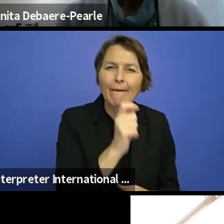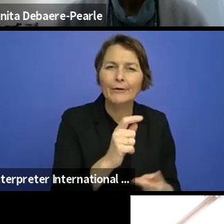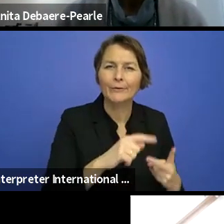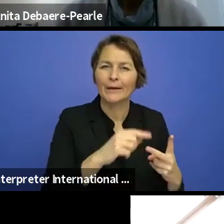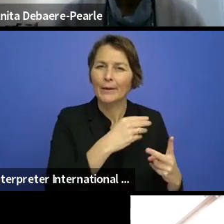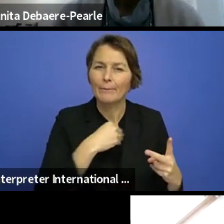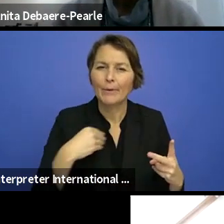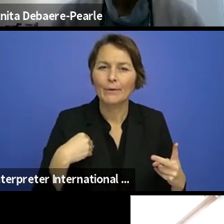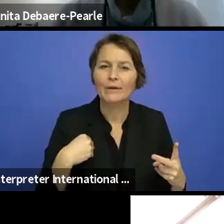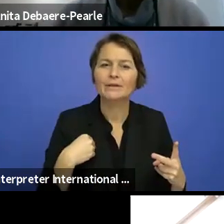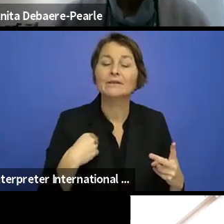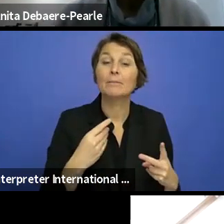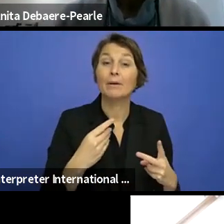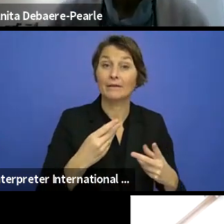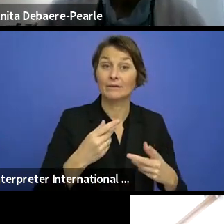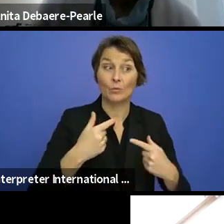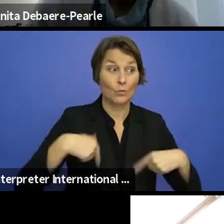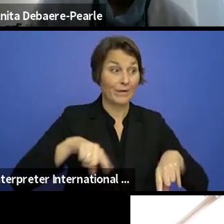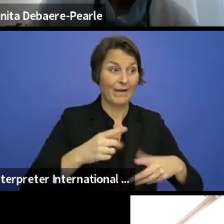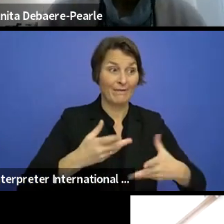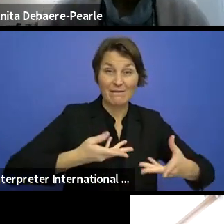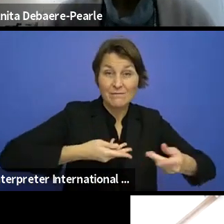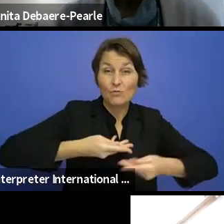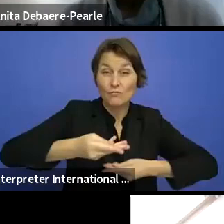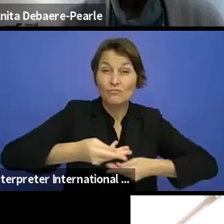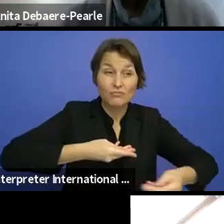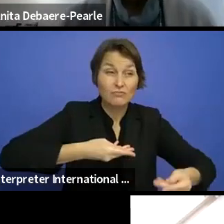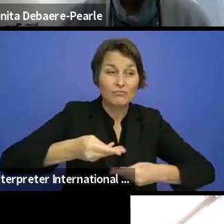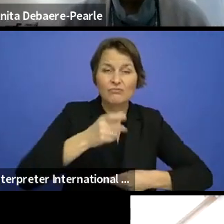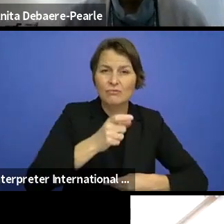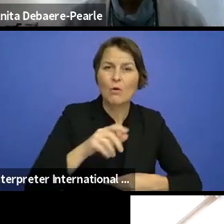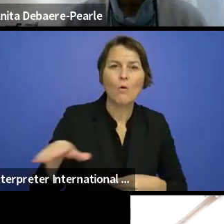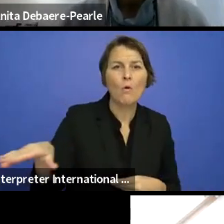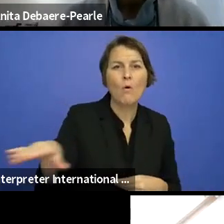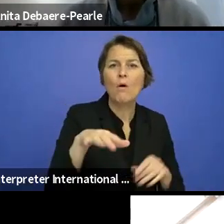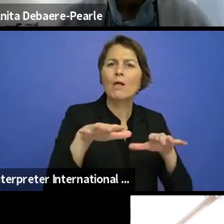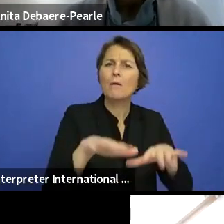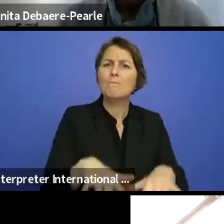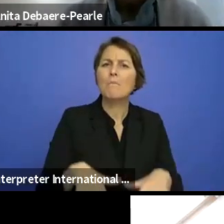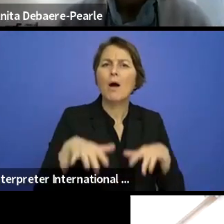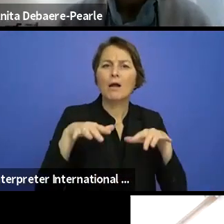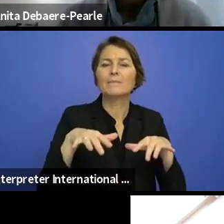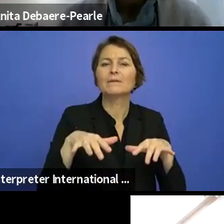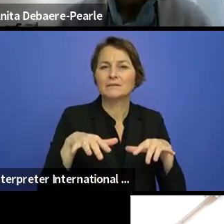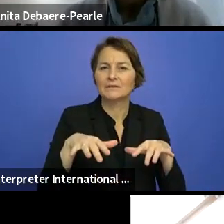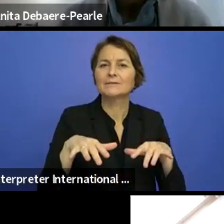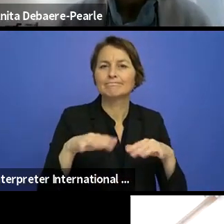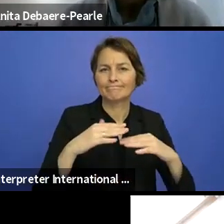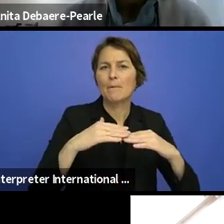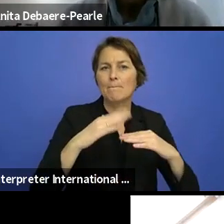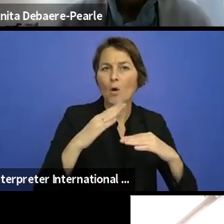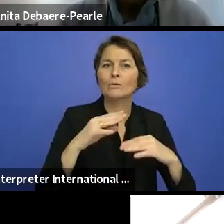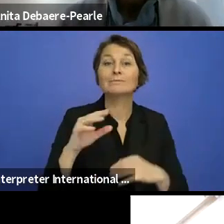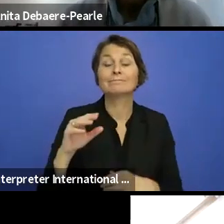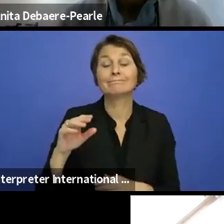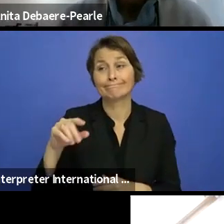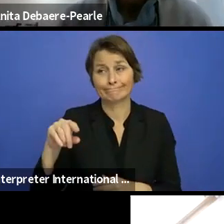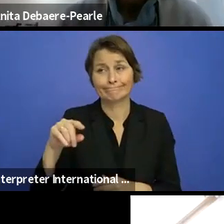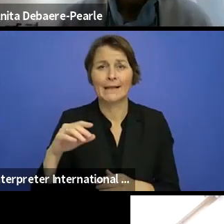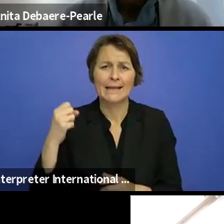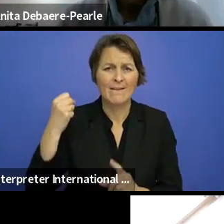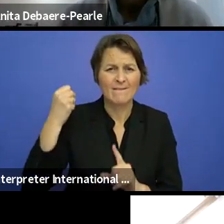our negotiators and all the parliaments is fighting, not all, but most of the MEP are fighting for that, and